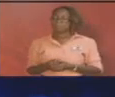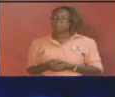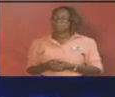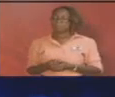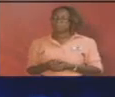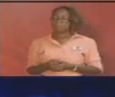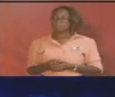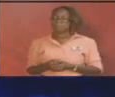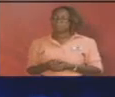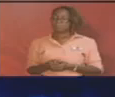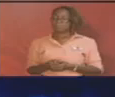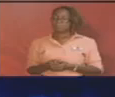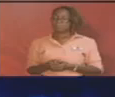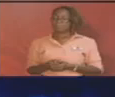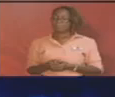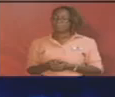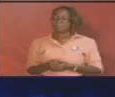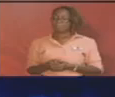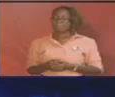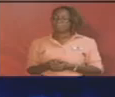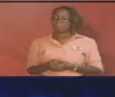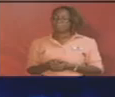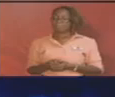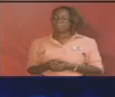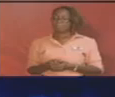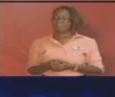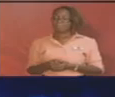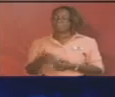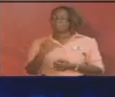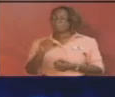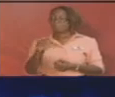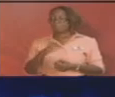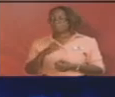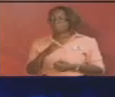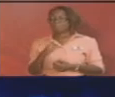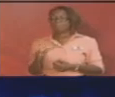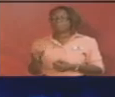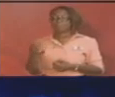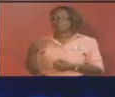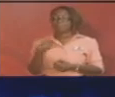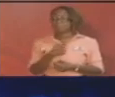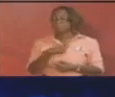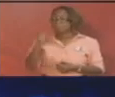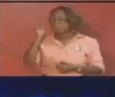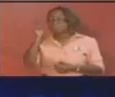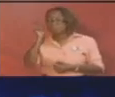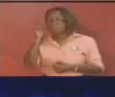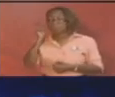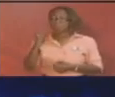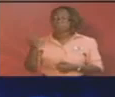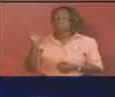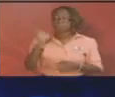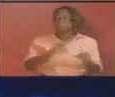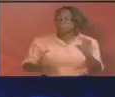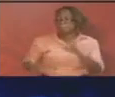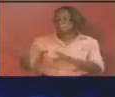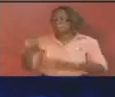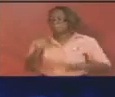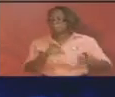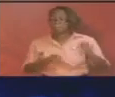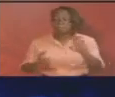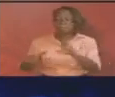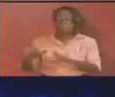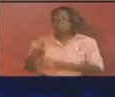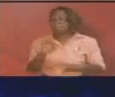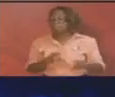the chemistry, food, and drug lab is not operational, and therefore any sort of approval that has to be given for